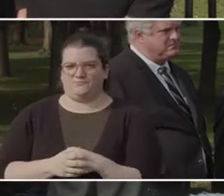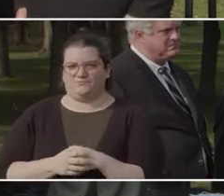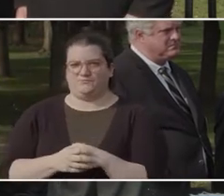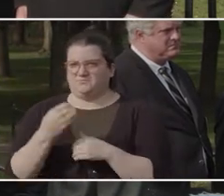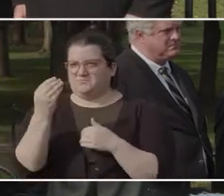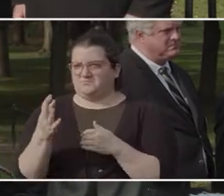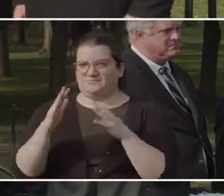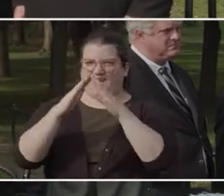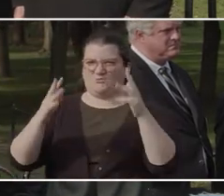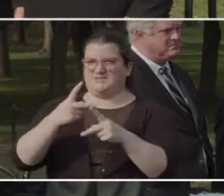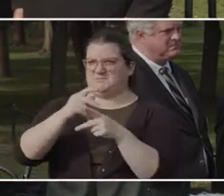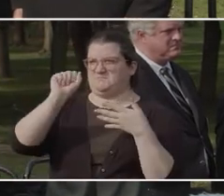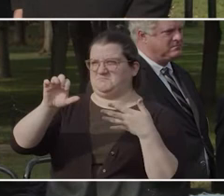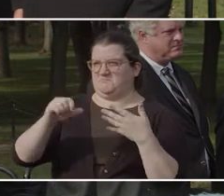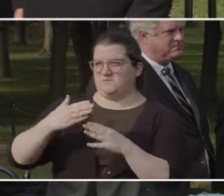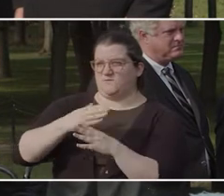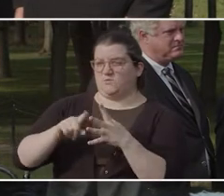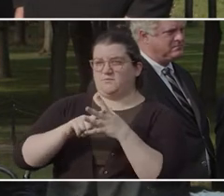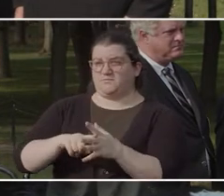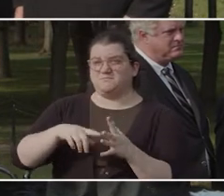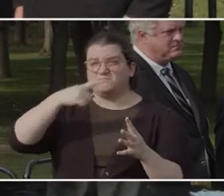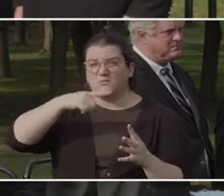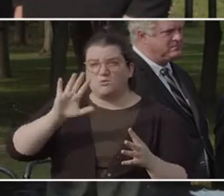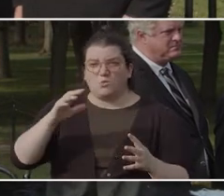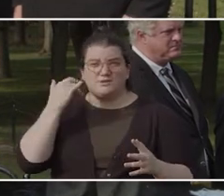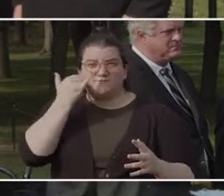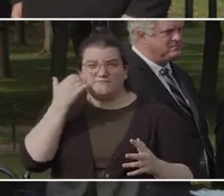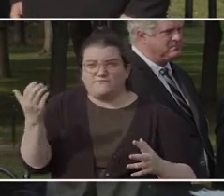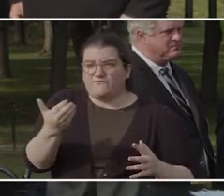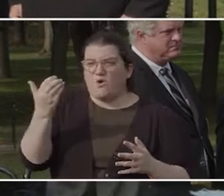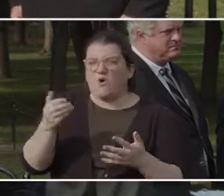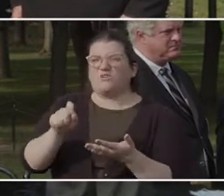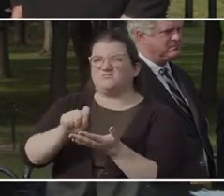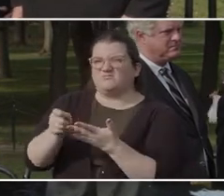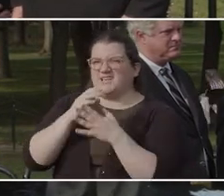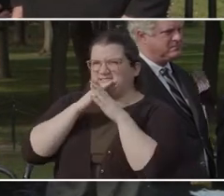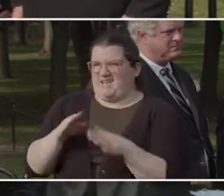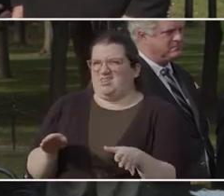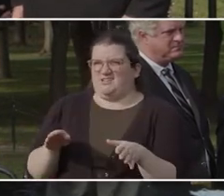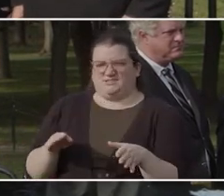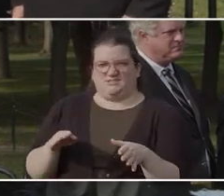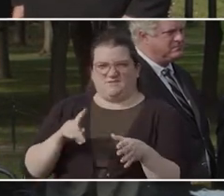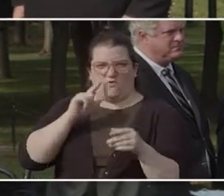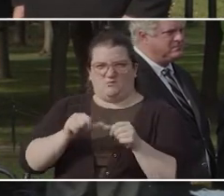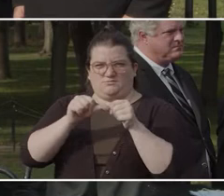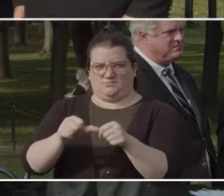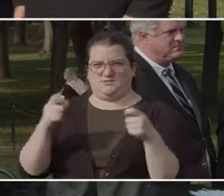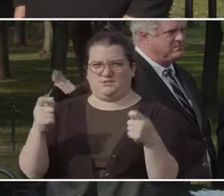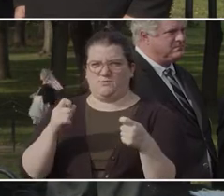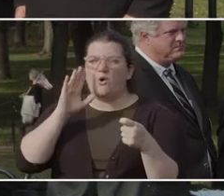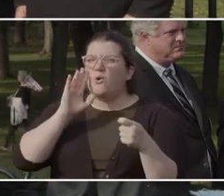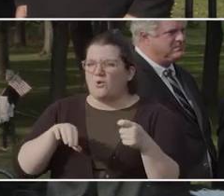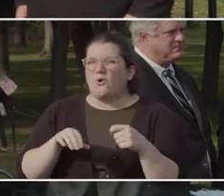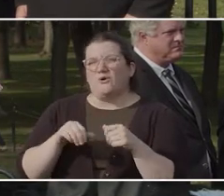notes before we begin. I would ask that everyone silence their cell phones for the duration of the ceremony. We know this can be a long ceremony,